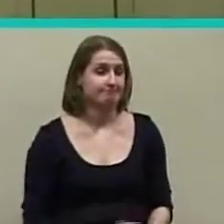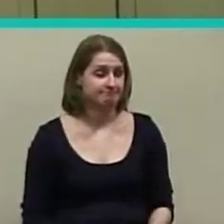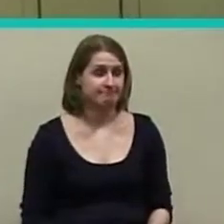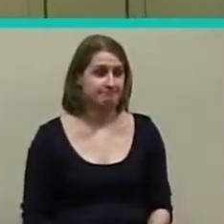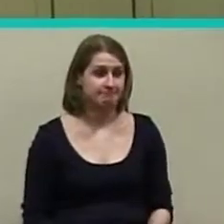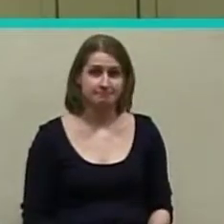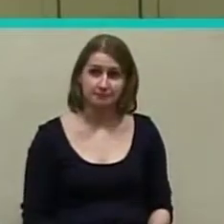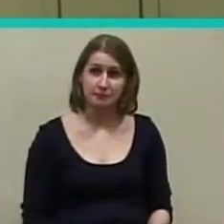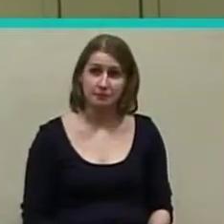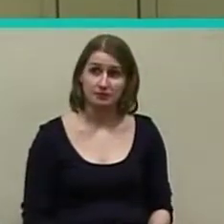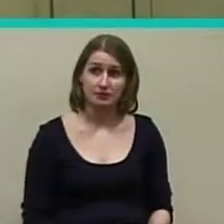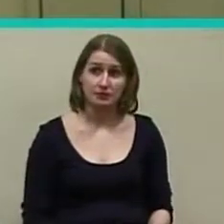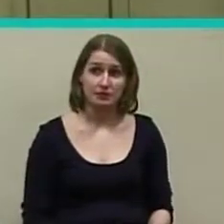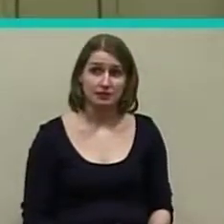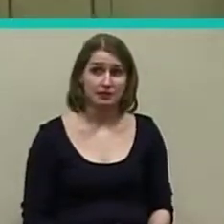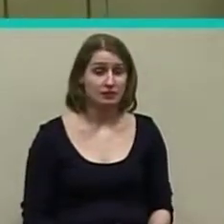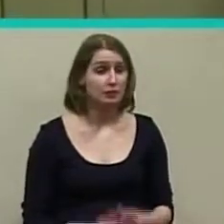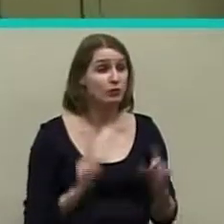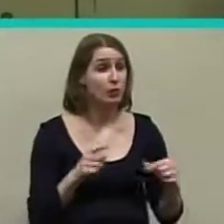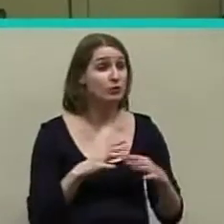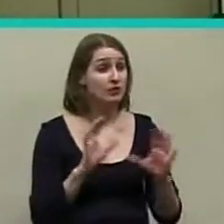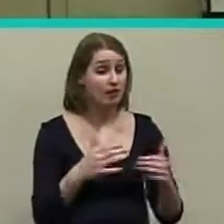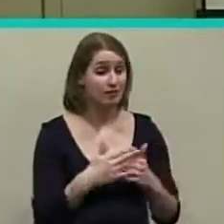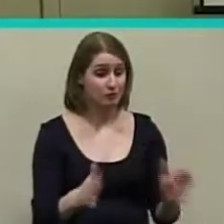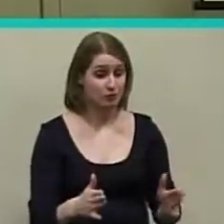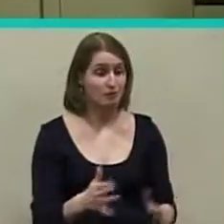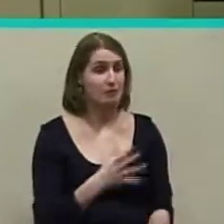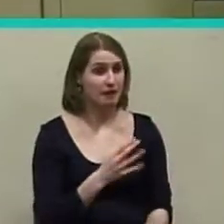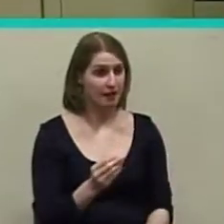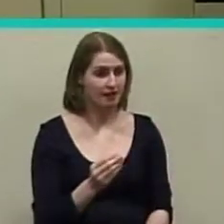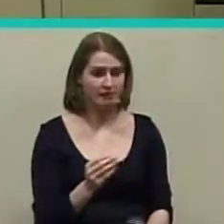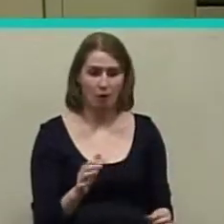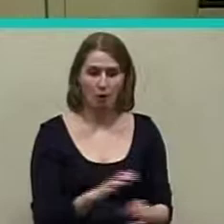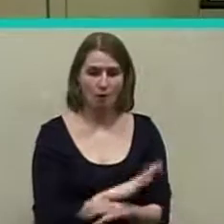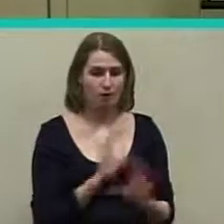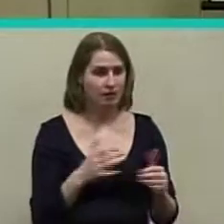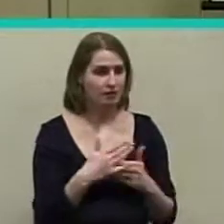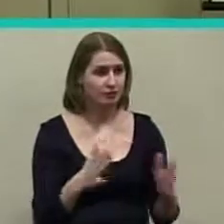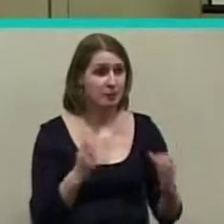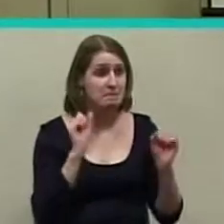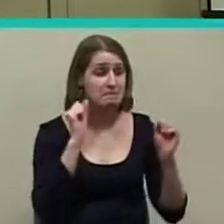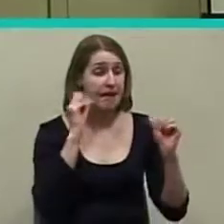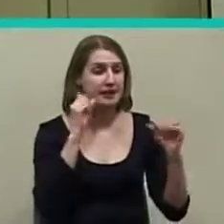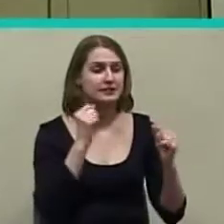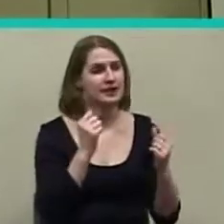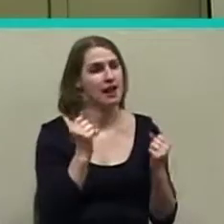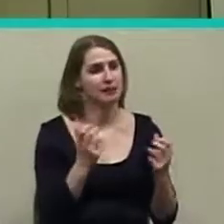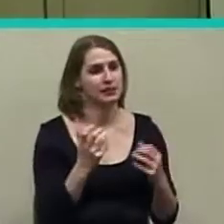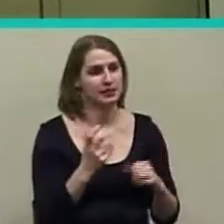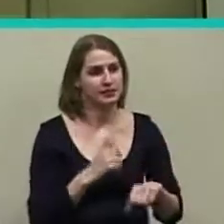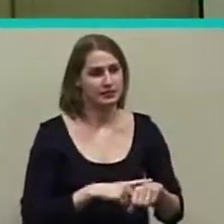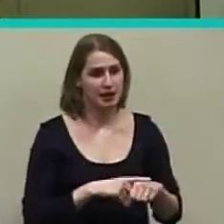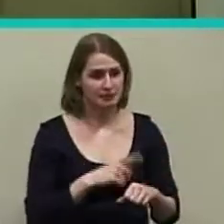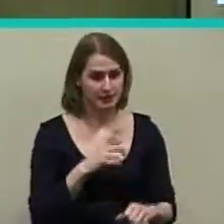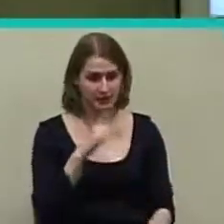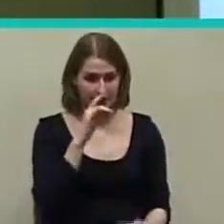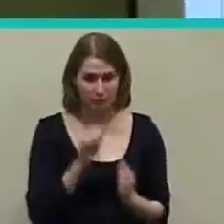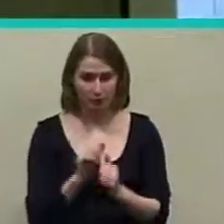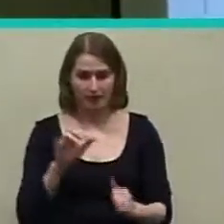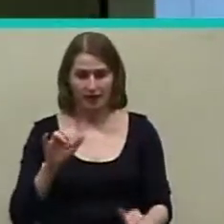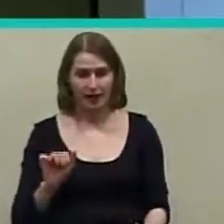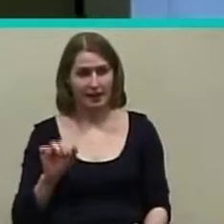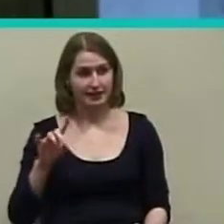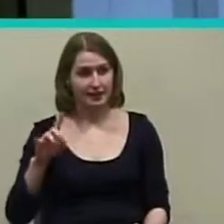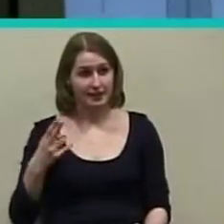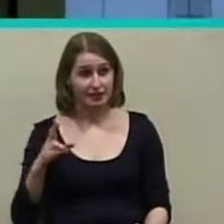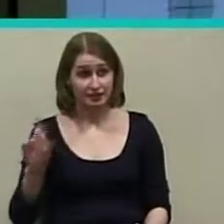We go into classrooms and we draw the whole classroom out. It is amazing how many times when we do this, here's the kid with ADHD, and here's the hamster